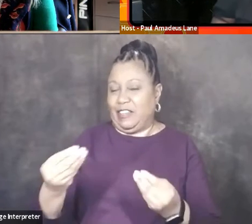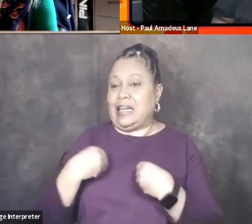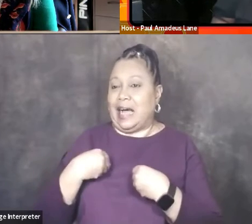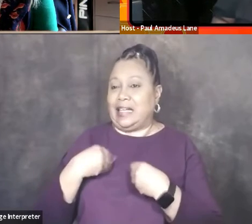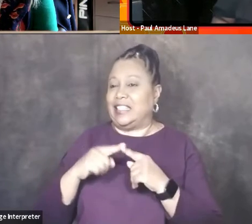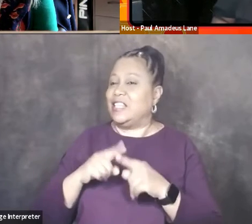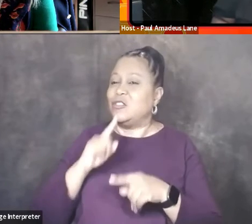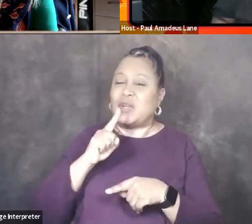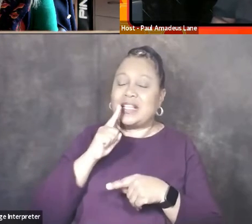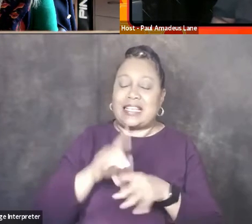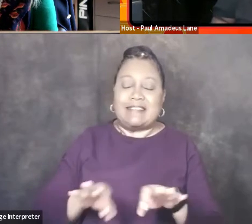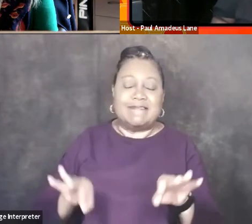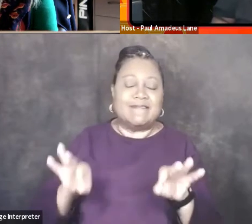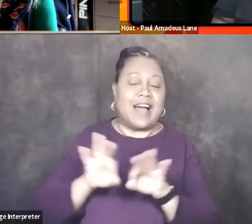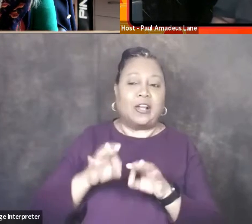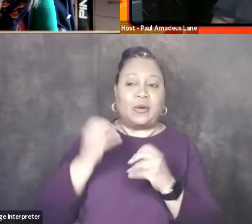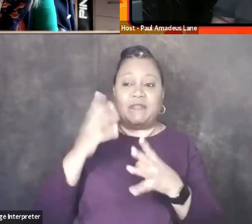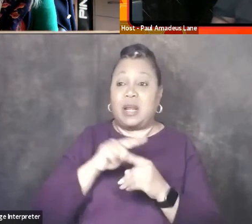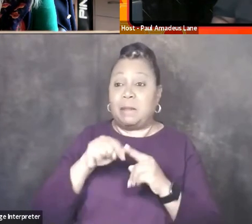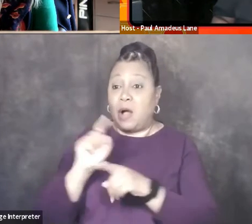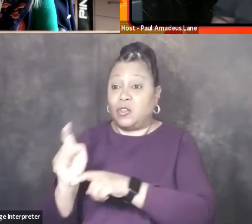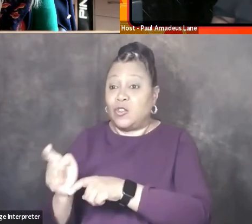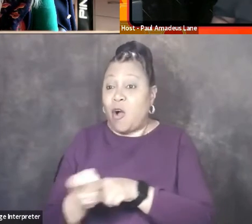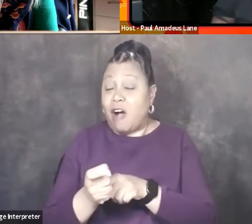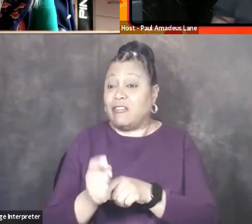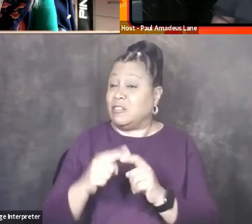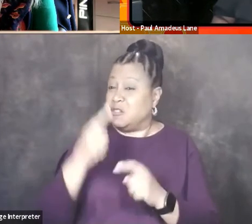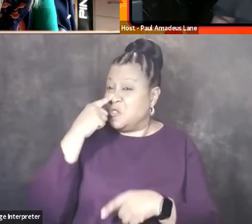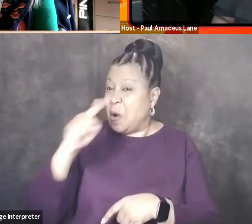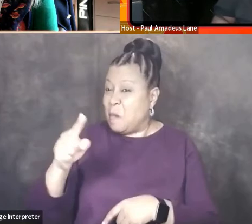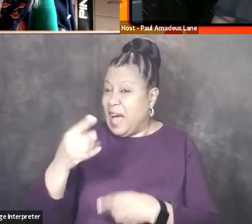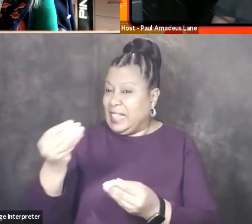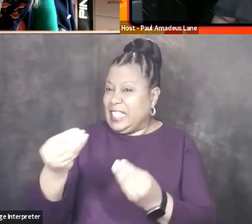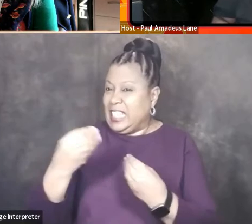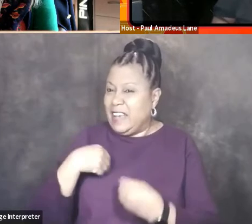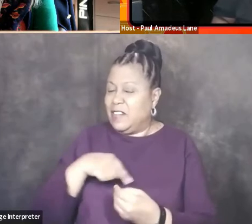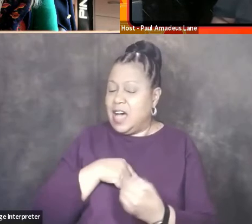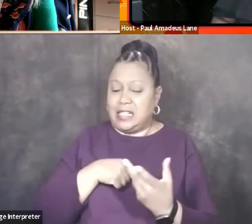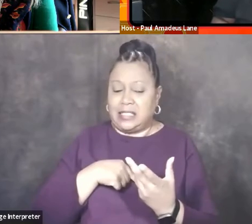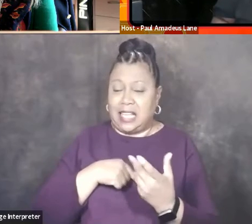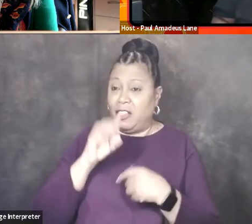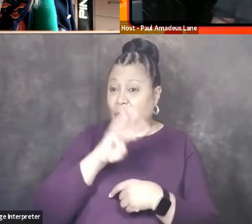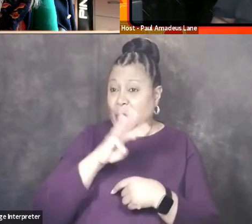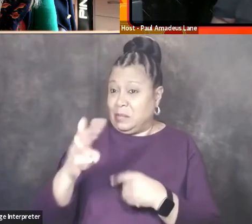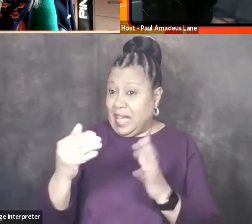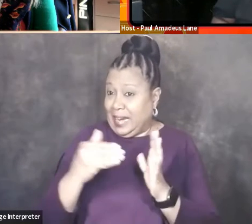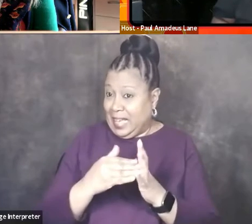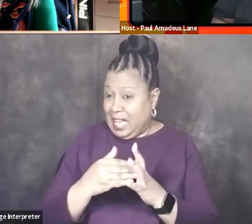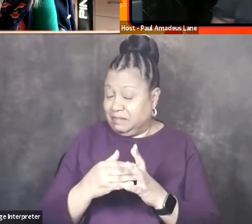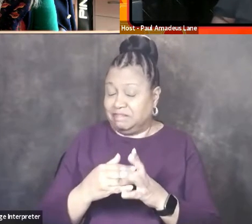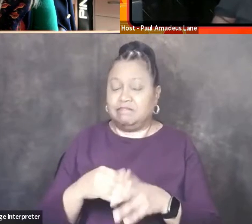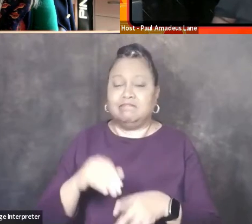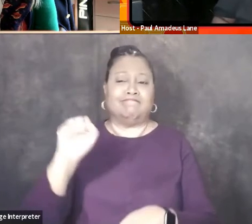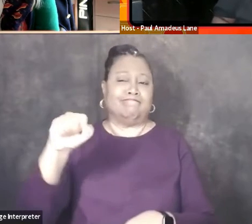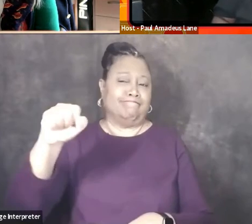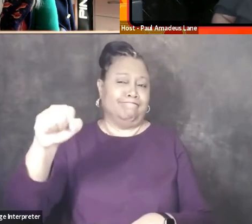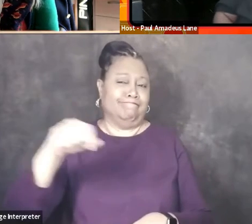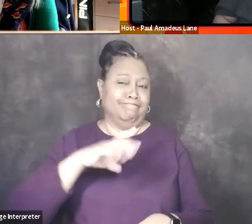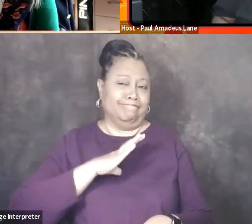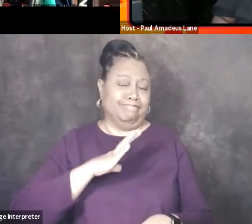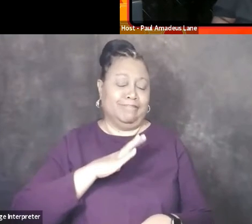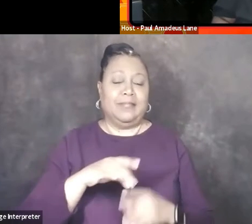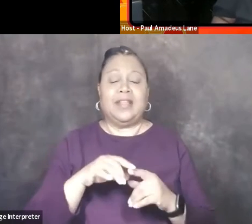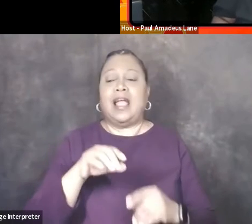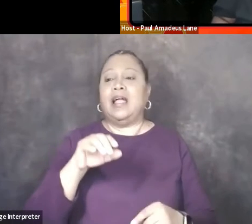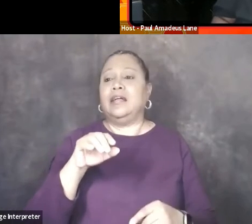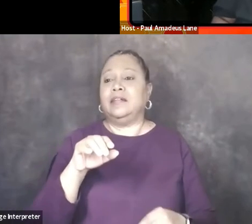this very vital information when it comes to golfing. And if you don't mind, can you please give the website out again for us, please? Absolutely.